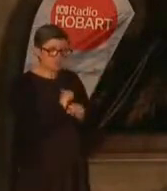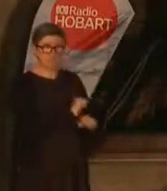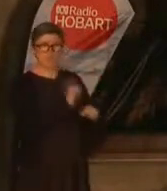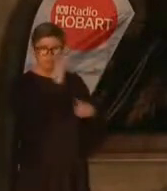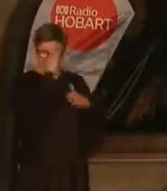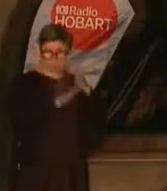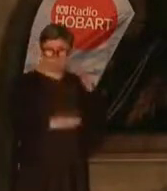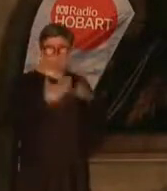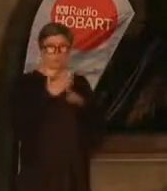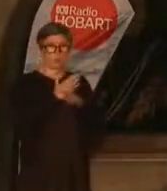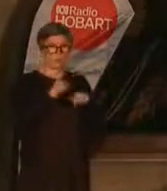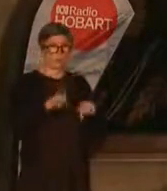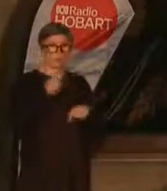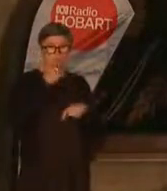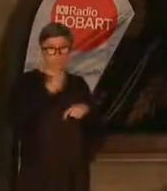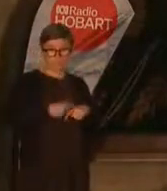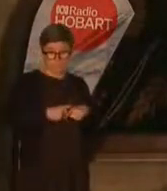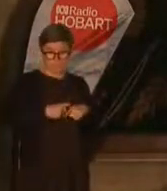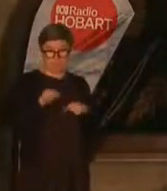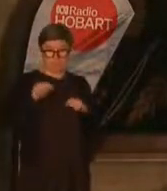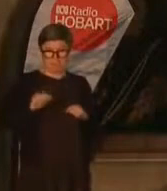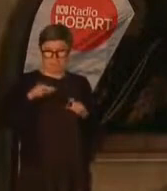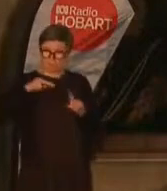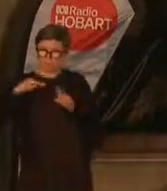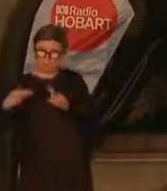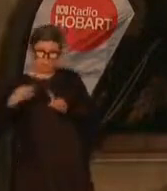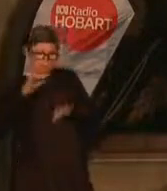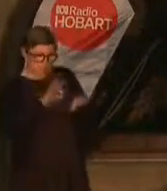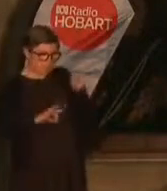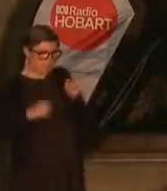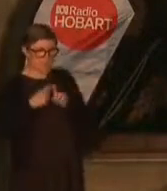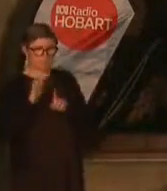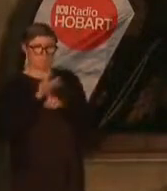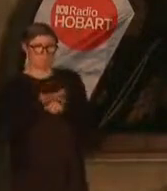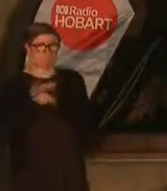at the museum here of this history of science and scientific racism.